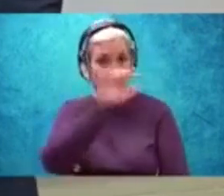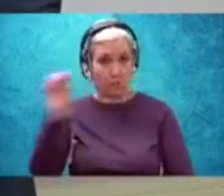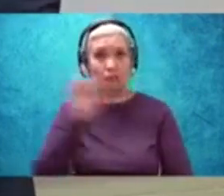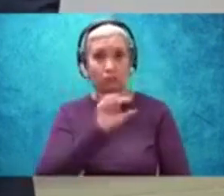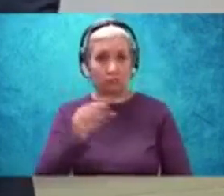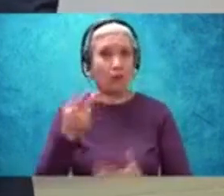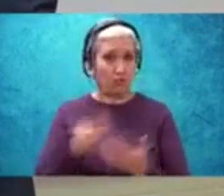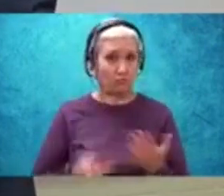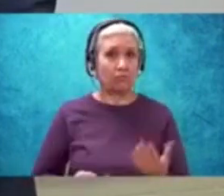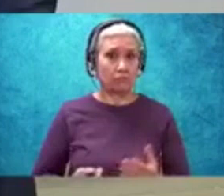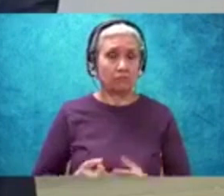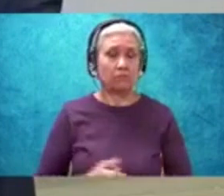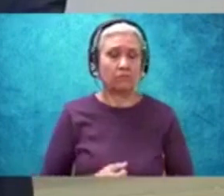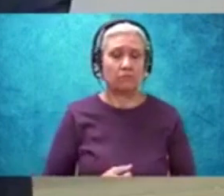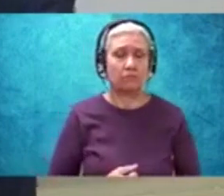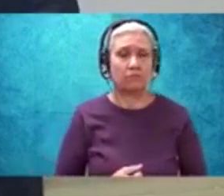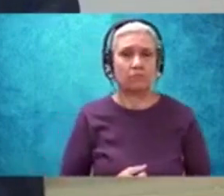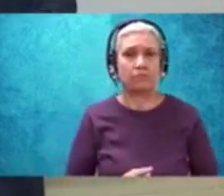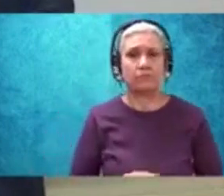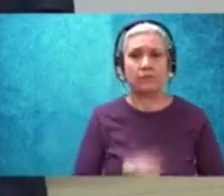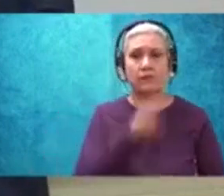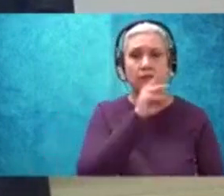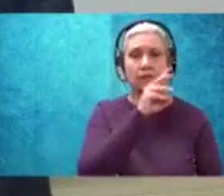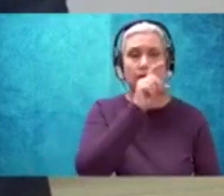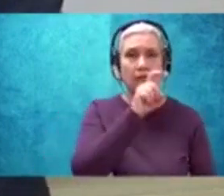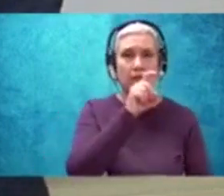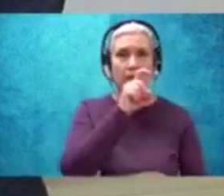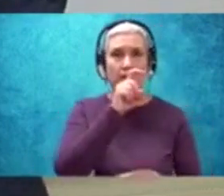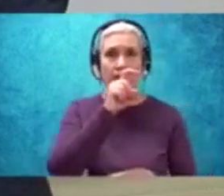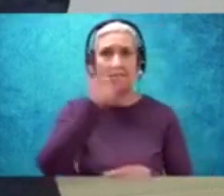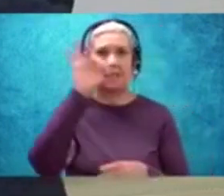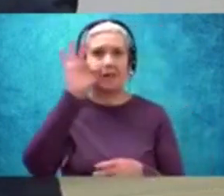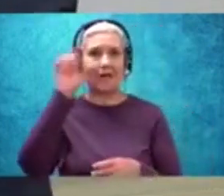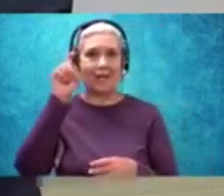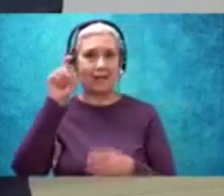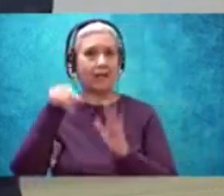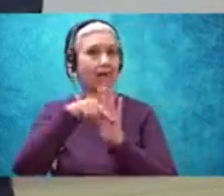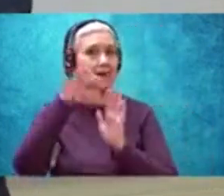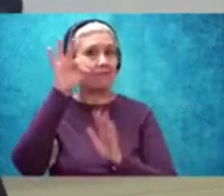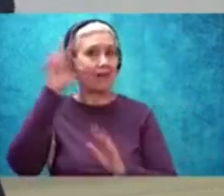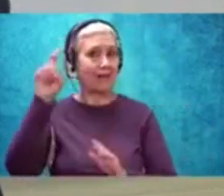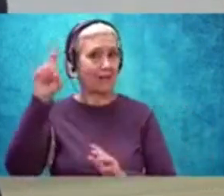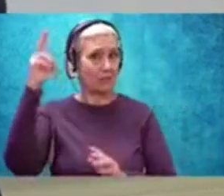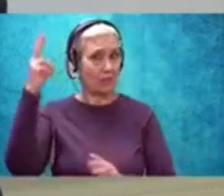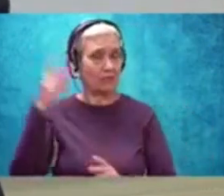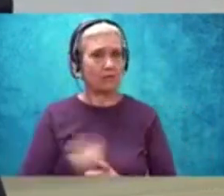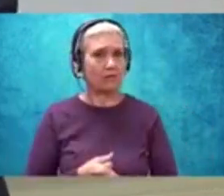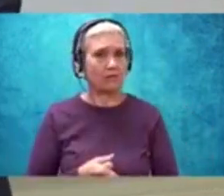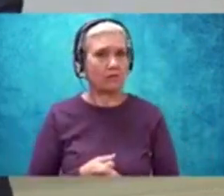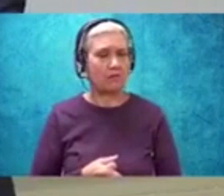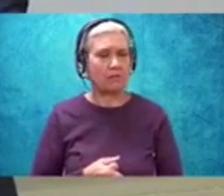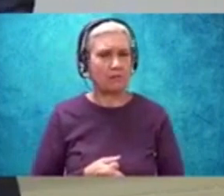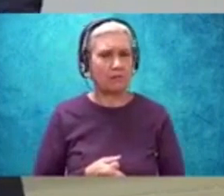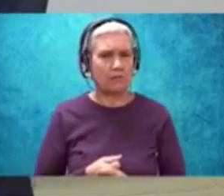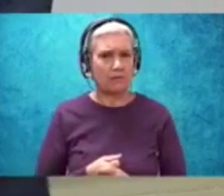So the greatest common factor between 6x squared and 9x squared, negative 9x, is